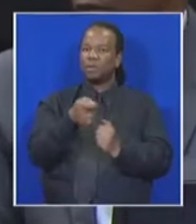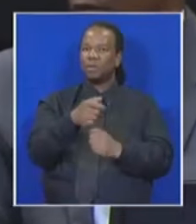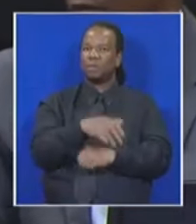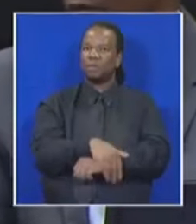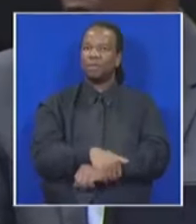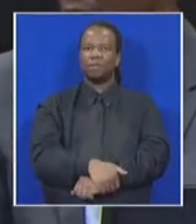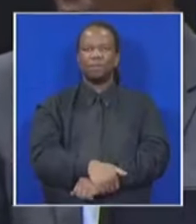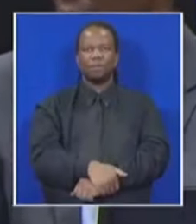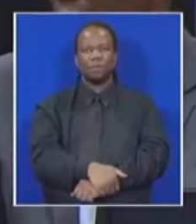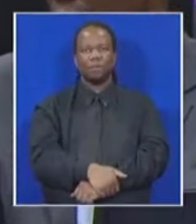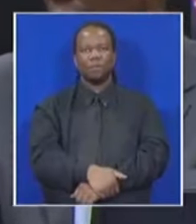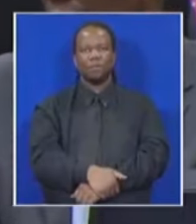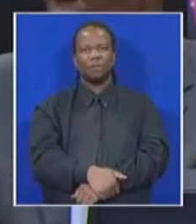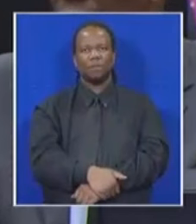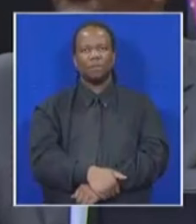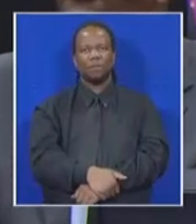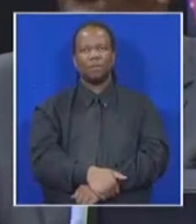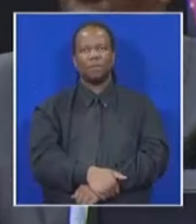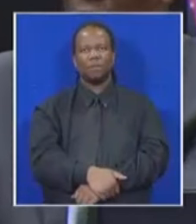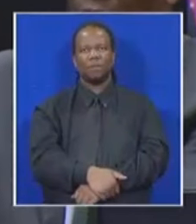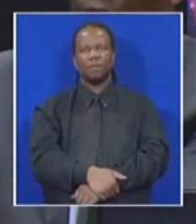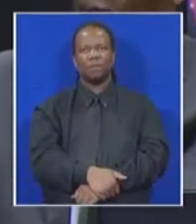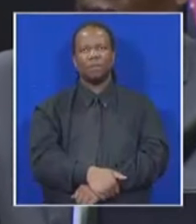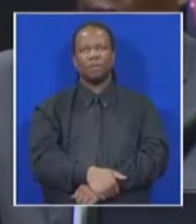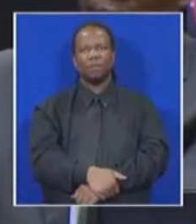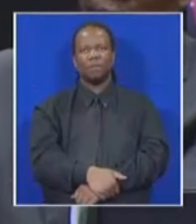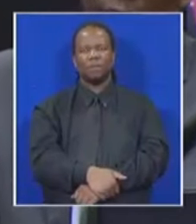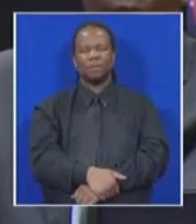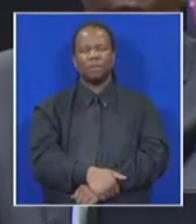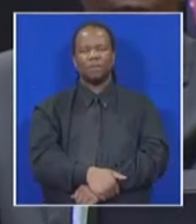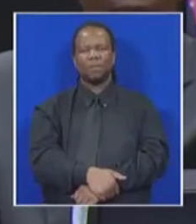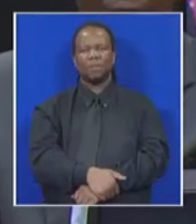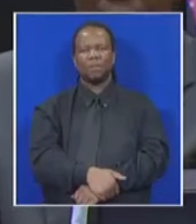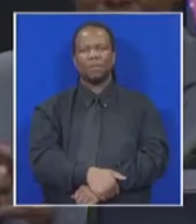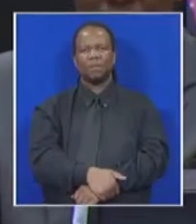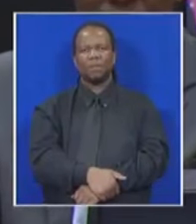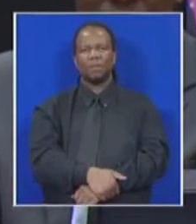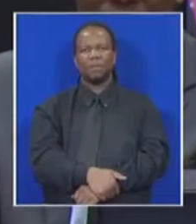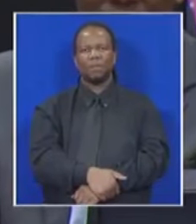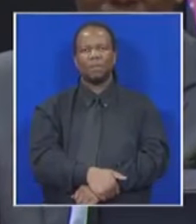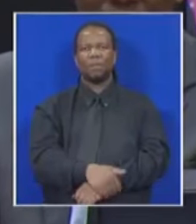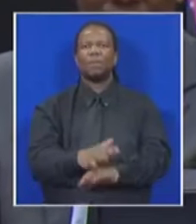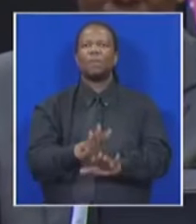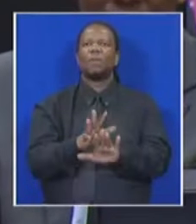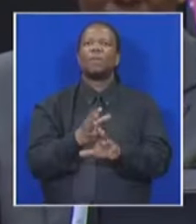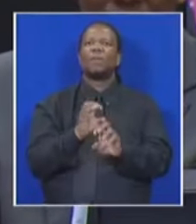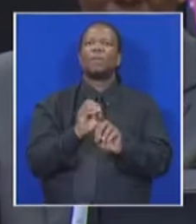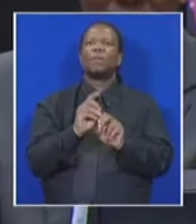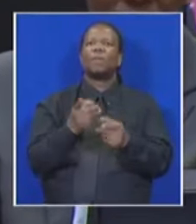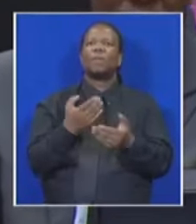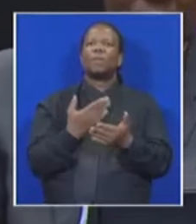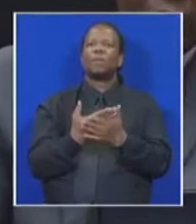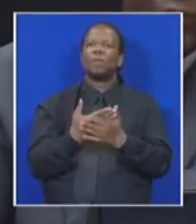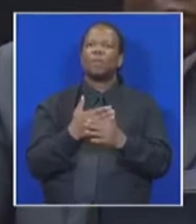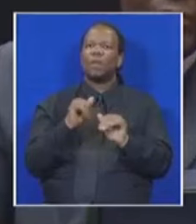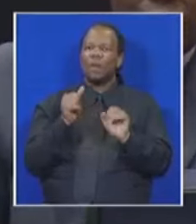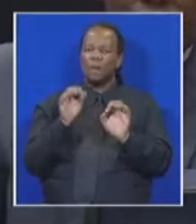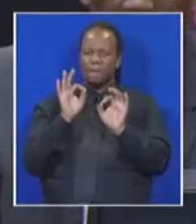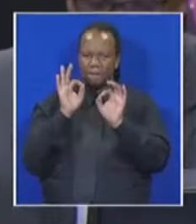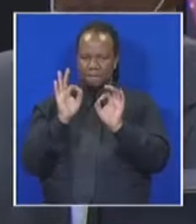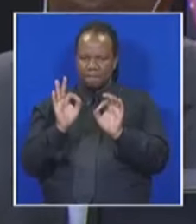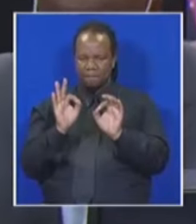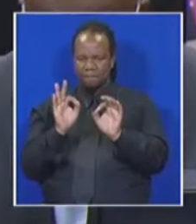you have properly cited the judgment of the Western Cape on this